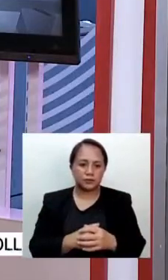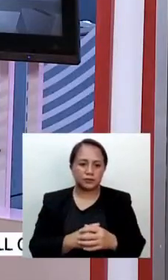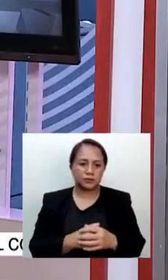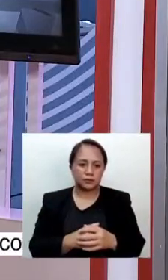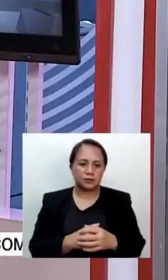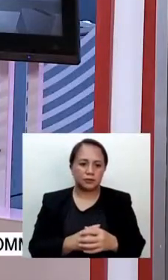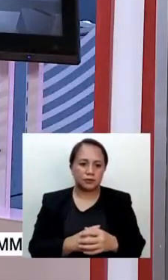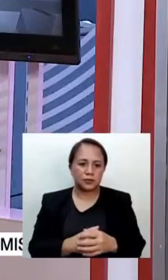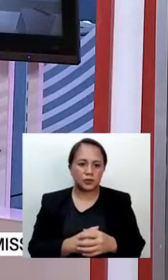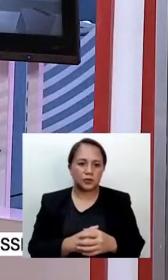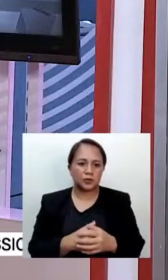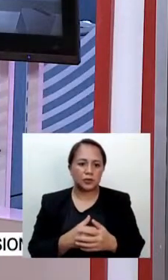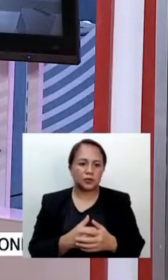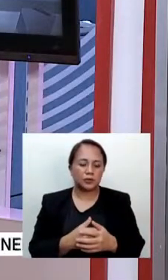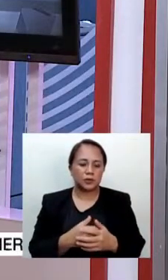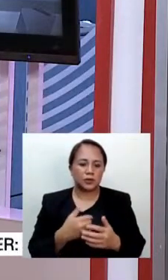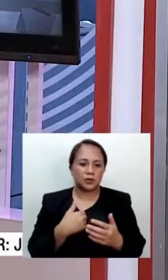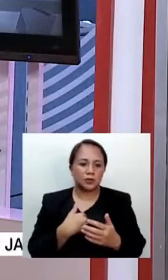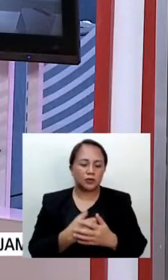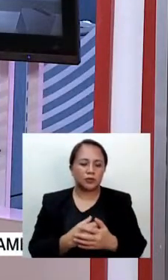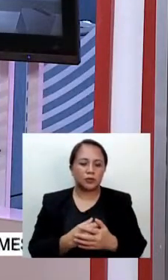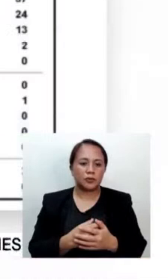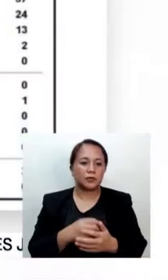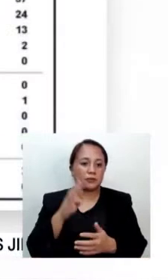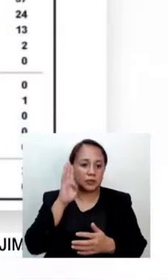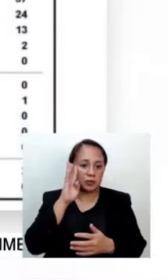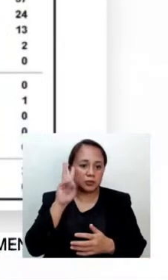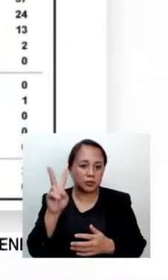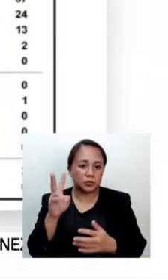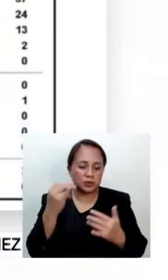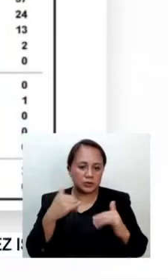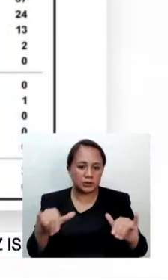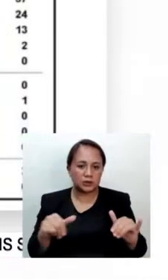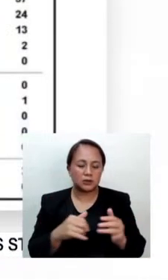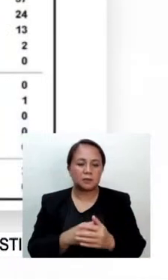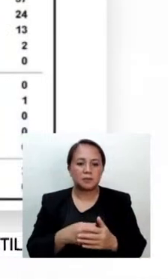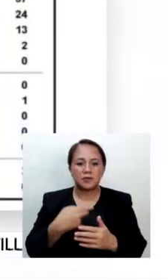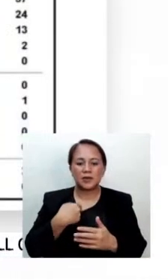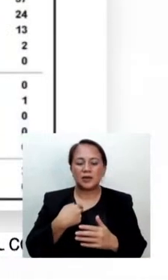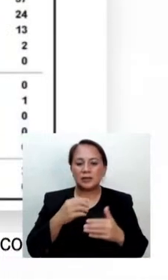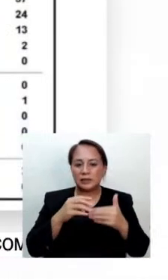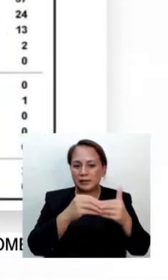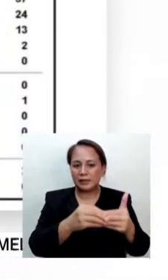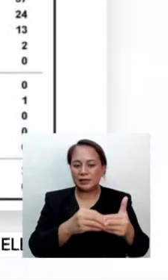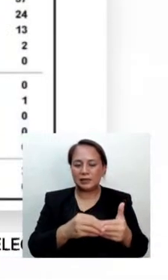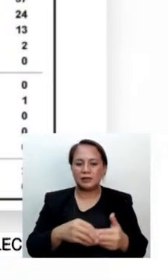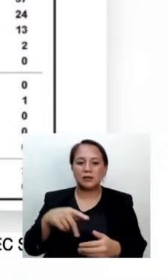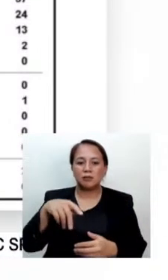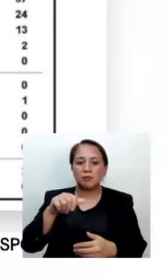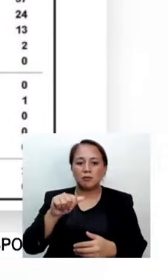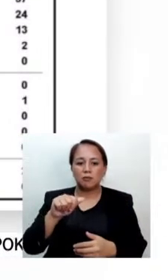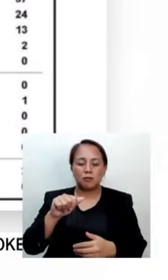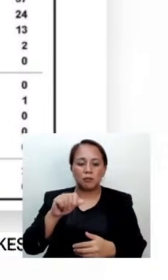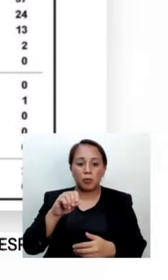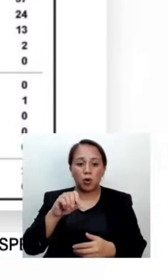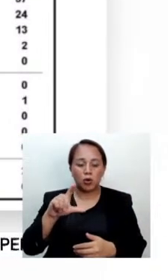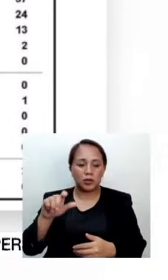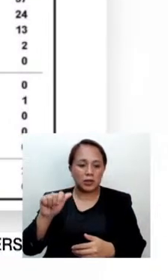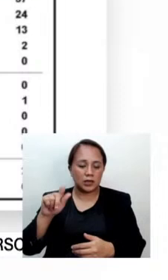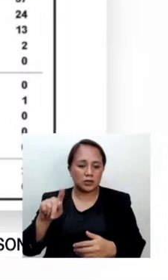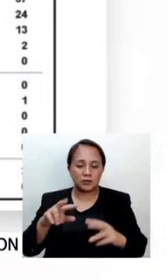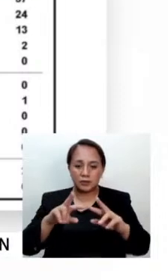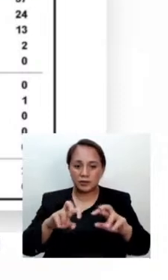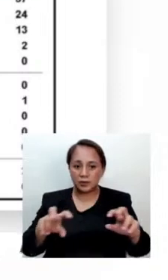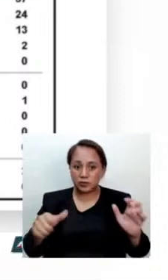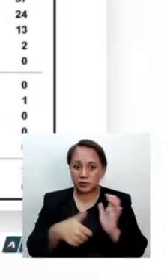Now we have this just in. Ferdinand Marcos Jr. maintains a huge lead in Pulse Asia's last pre-election survey ahead